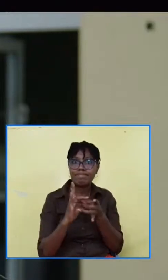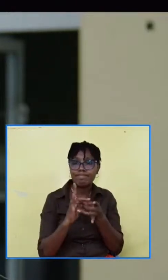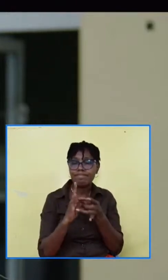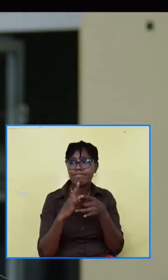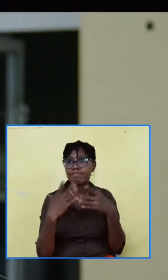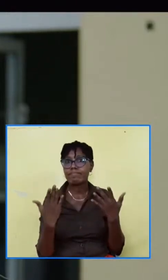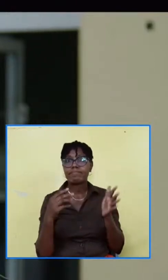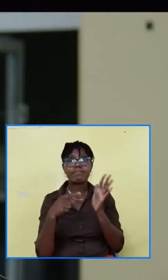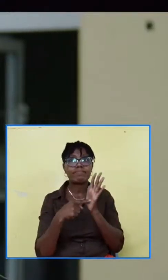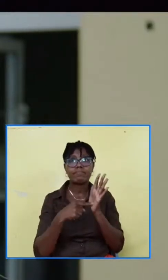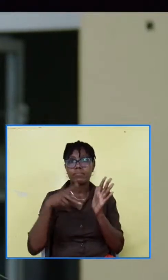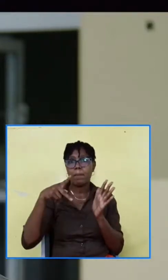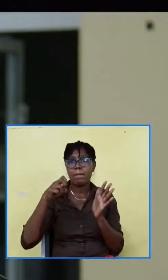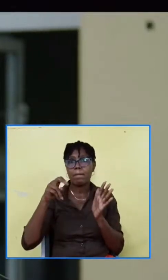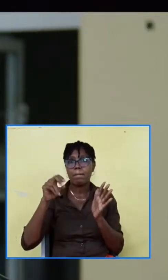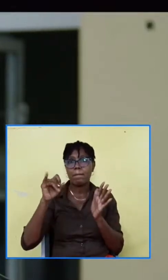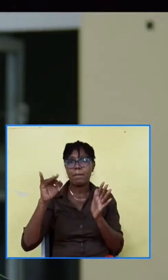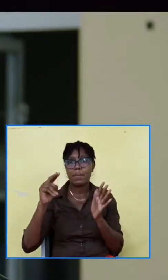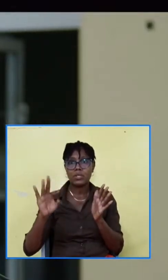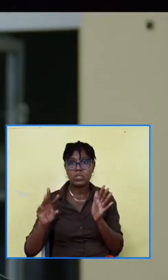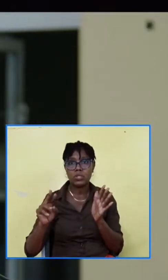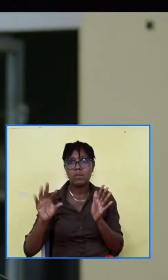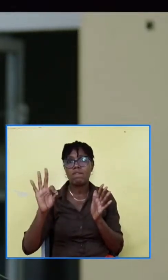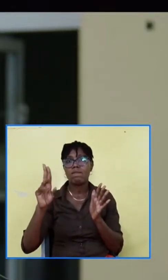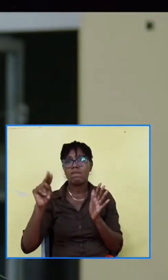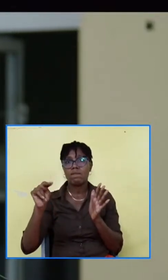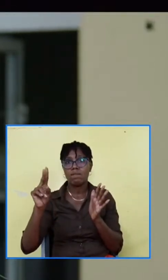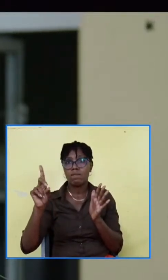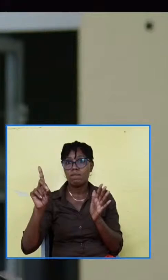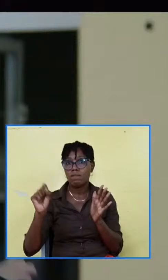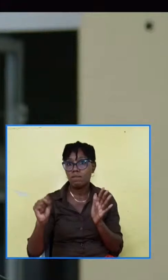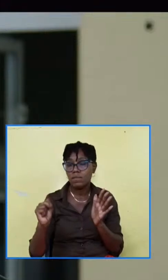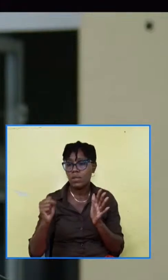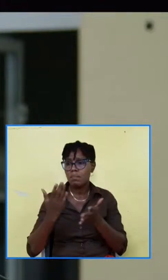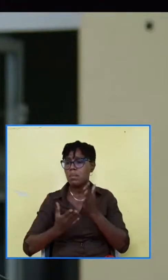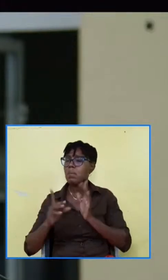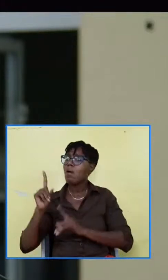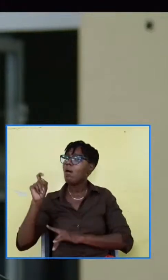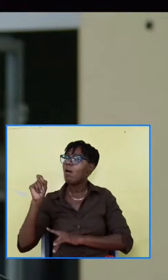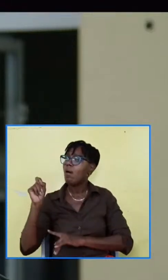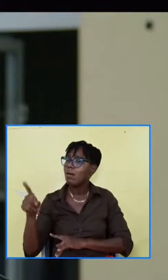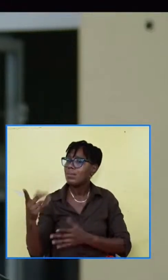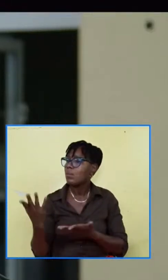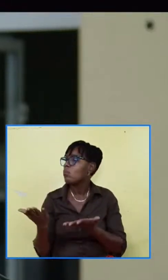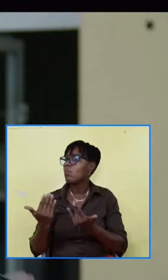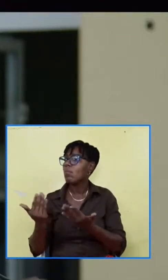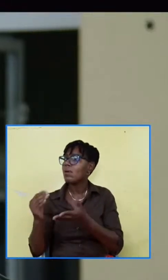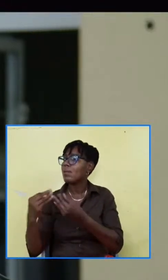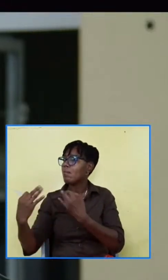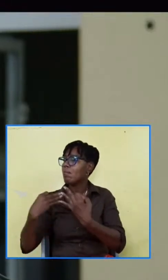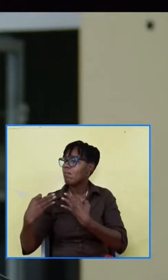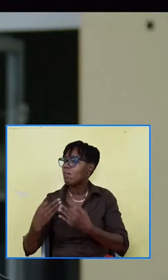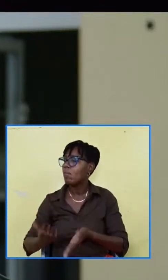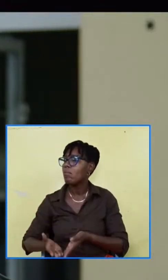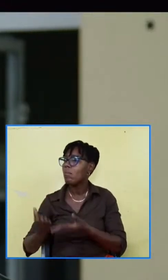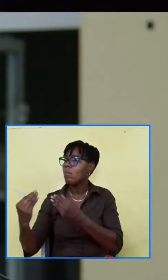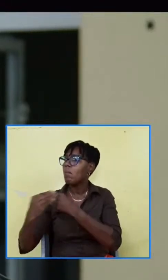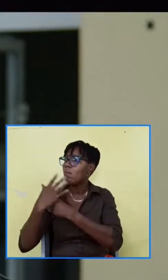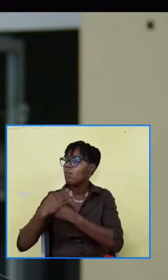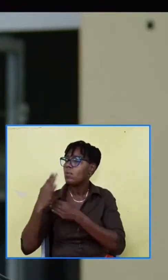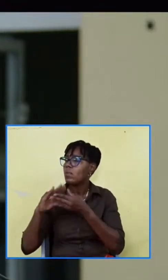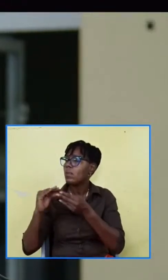funds, pension funds, and maybe get their input on what we could possibly do to kind of allocate our assets